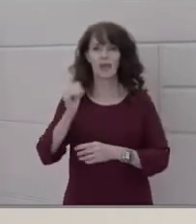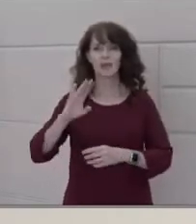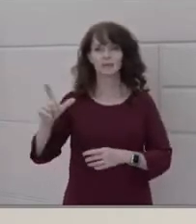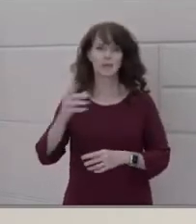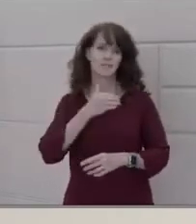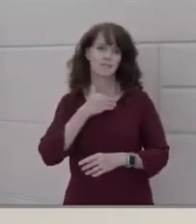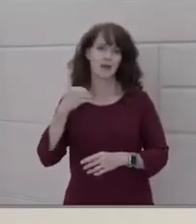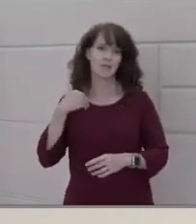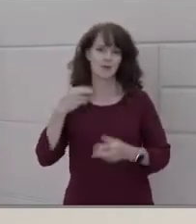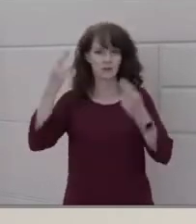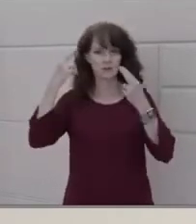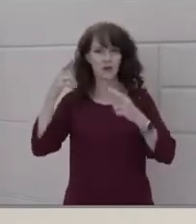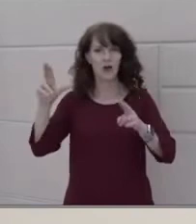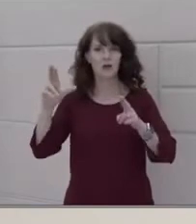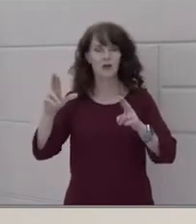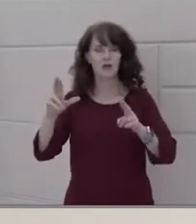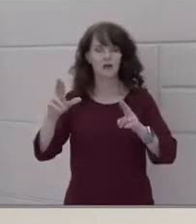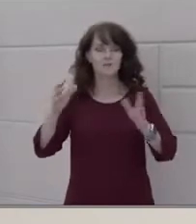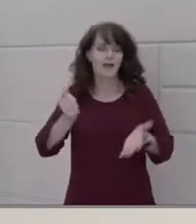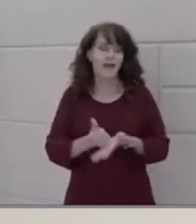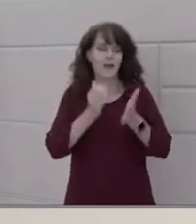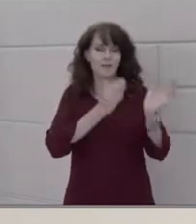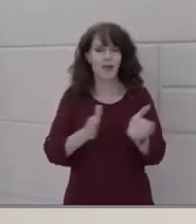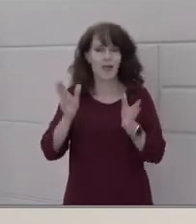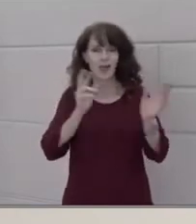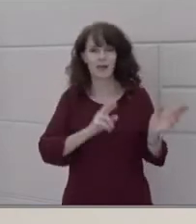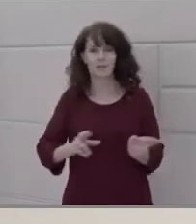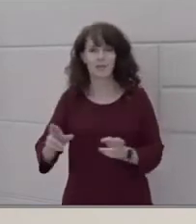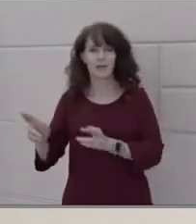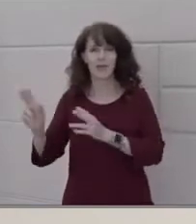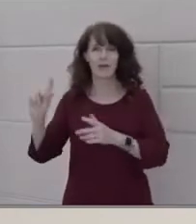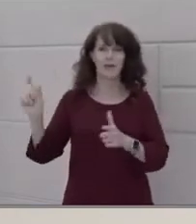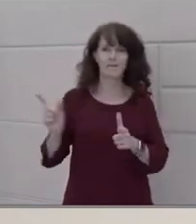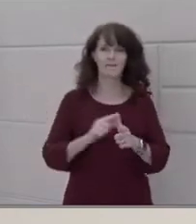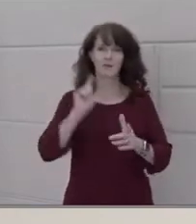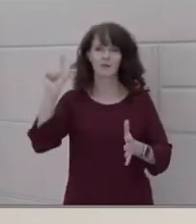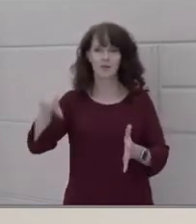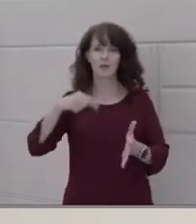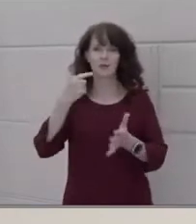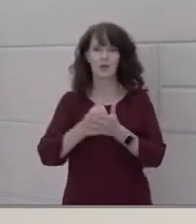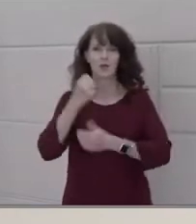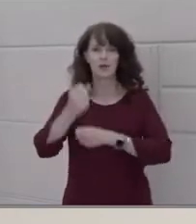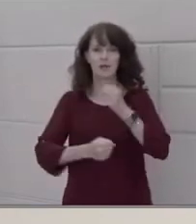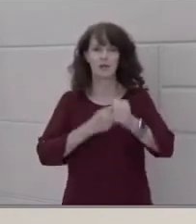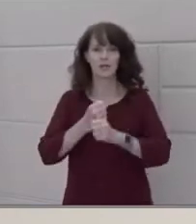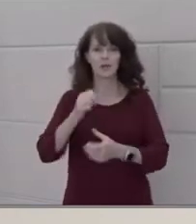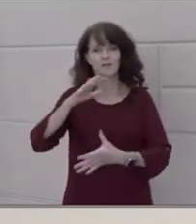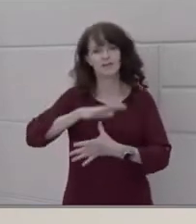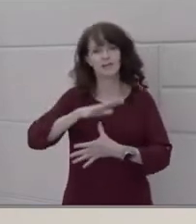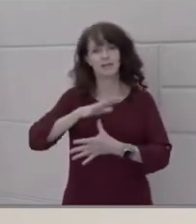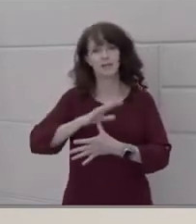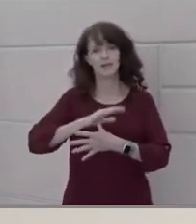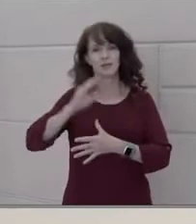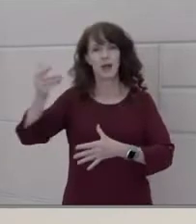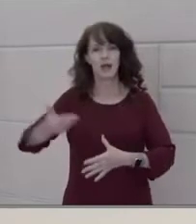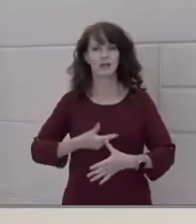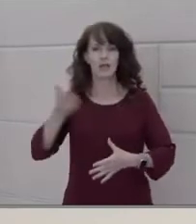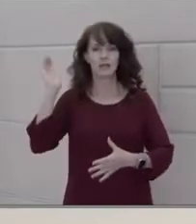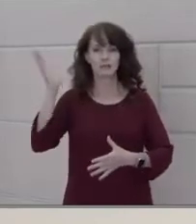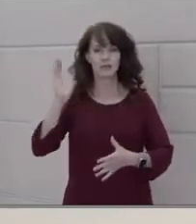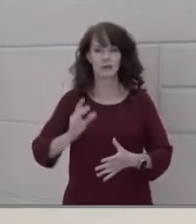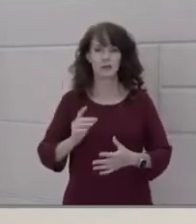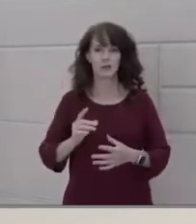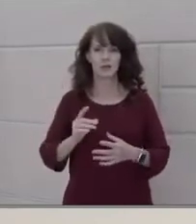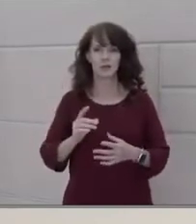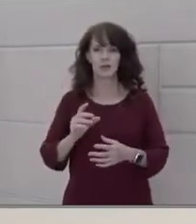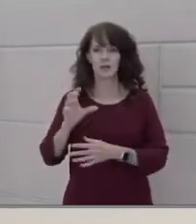member, it is an honor and privilege to help plan and prepare for our first graduating year of seniors. Our guest speaker will be the one and